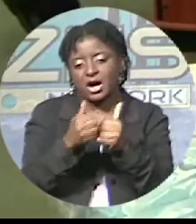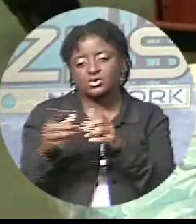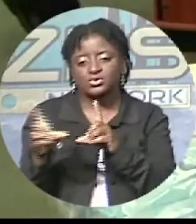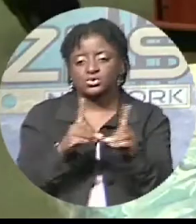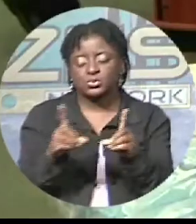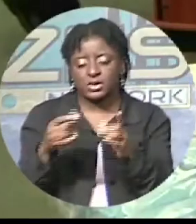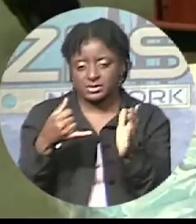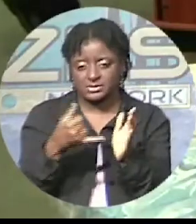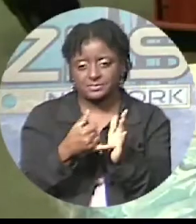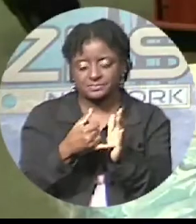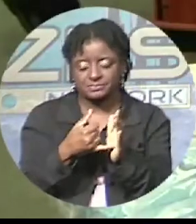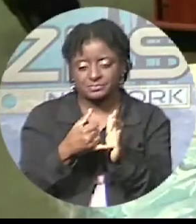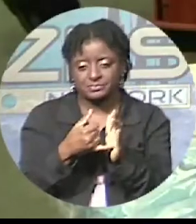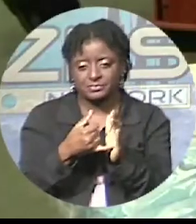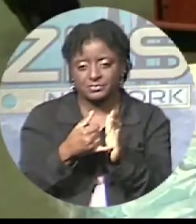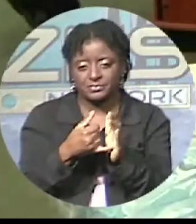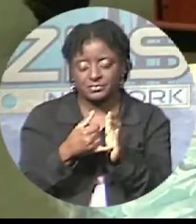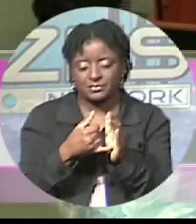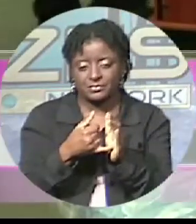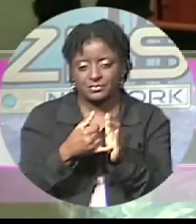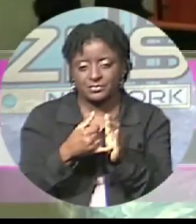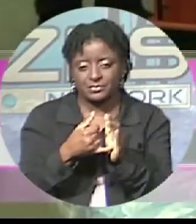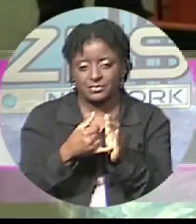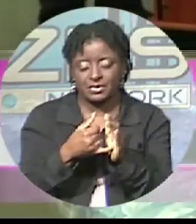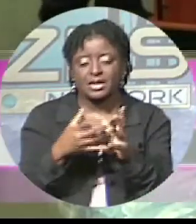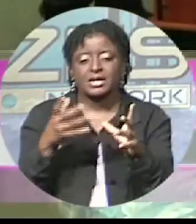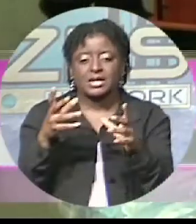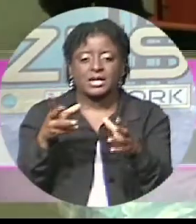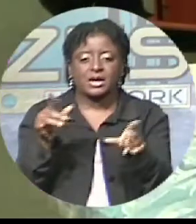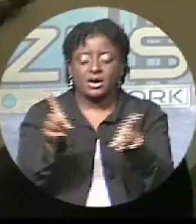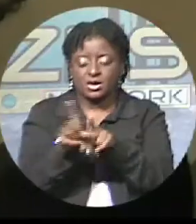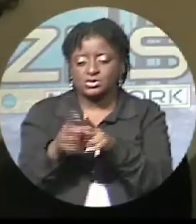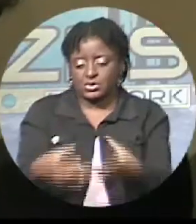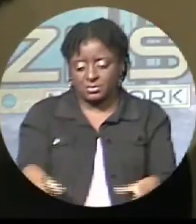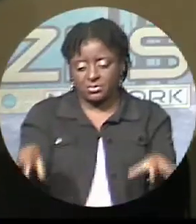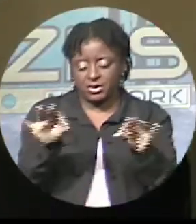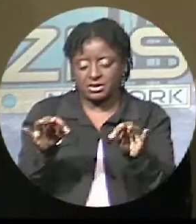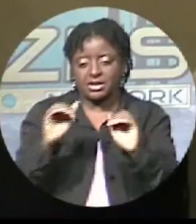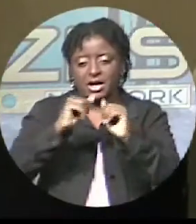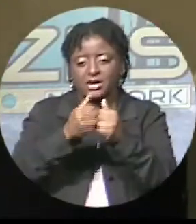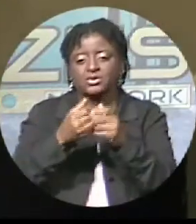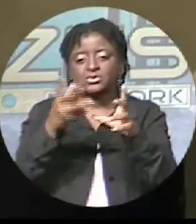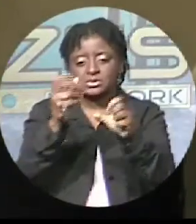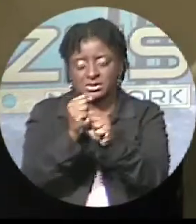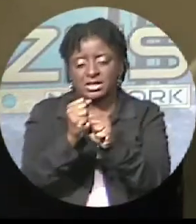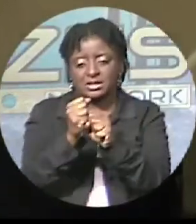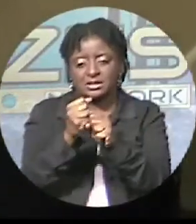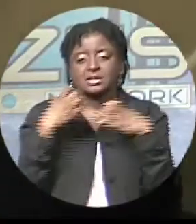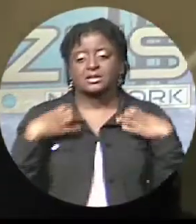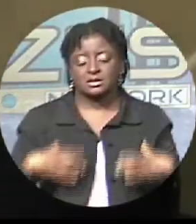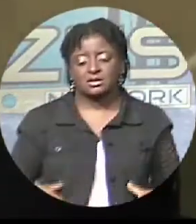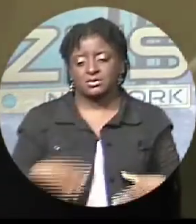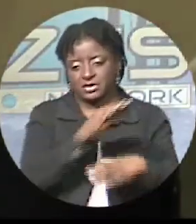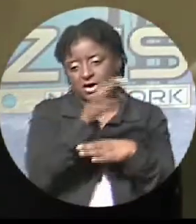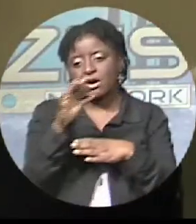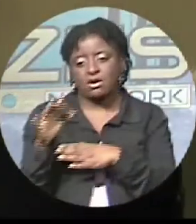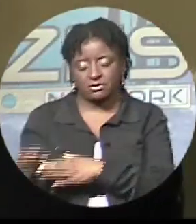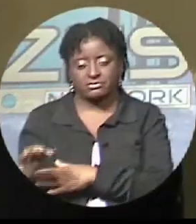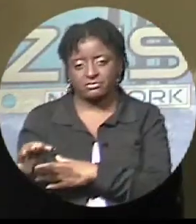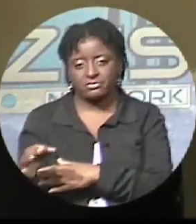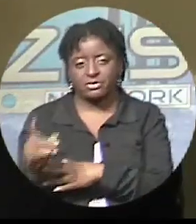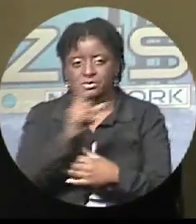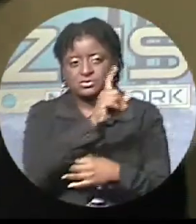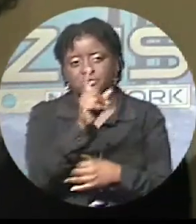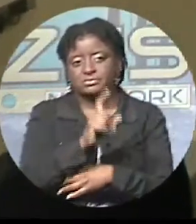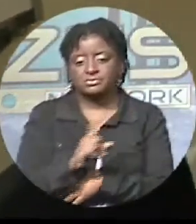as important as putting the protective equipment on is taking it off. Because remember, she's already been sprayed down really good, so that's the part of